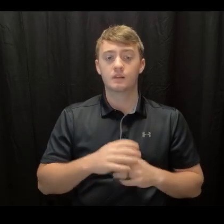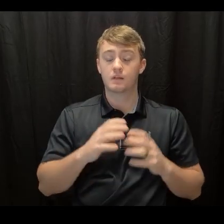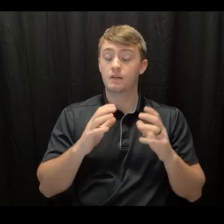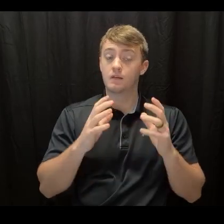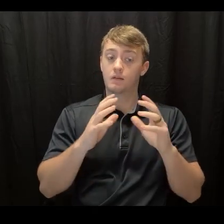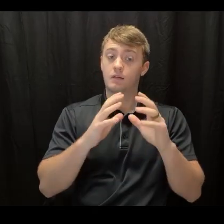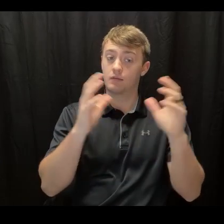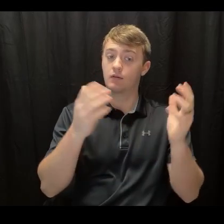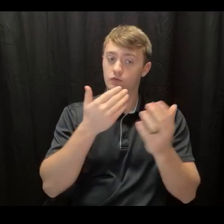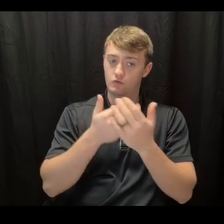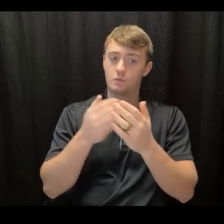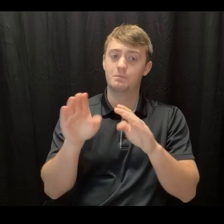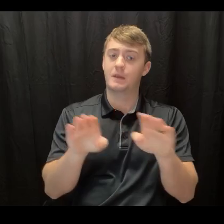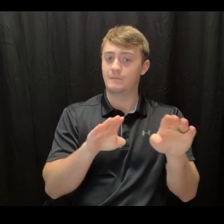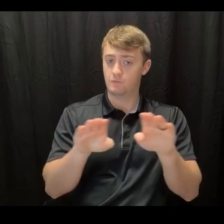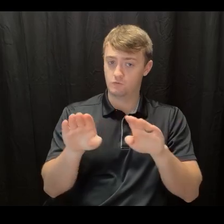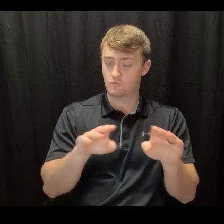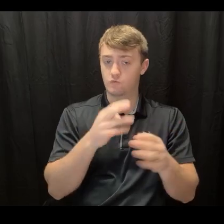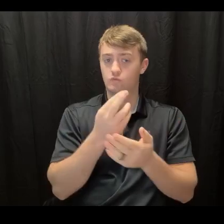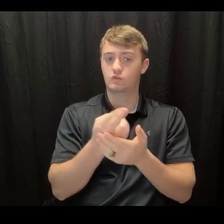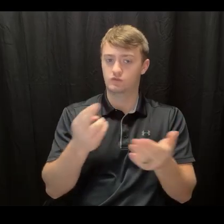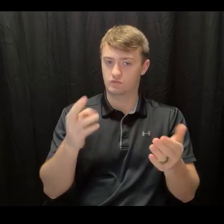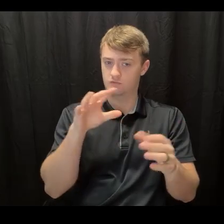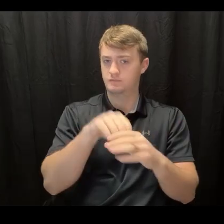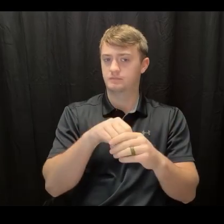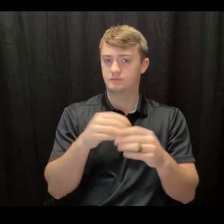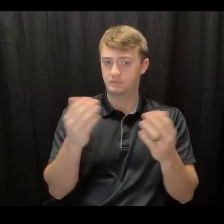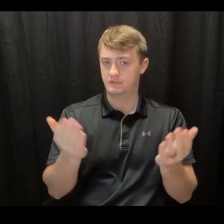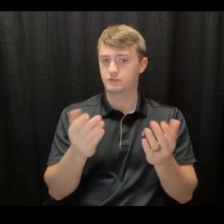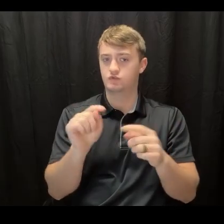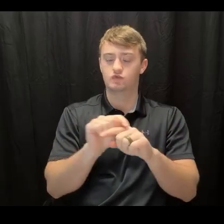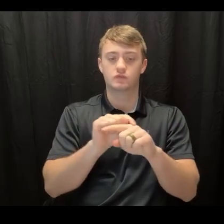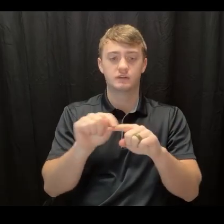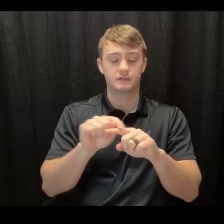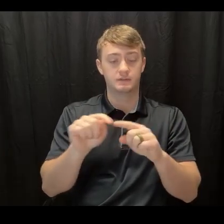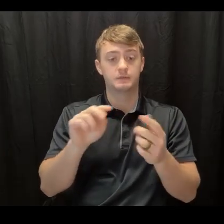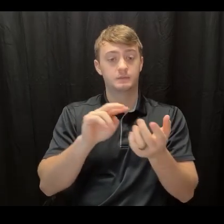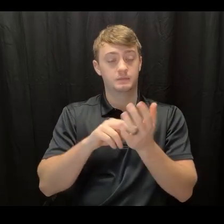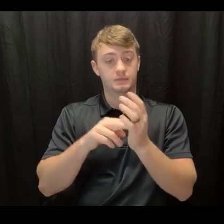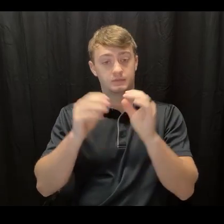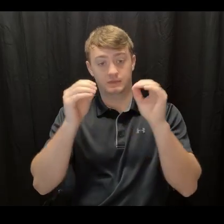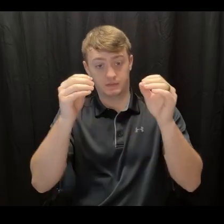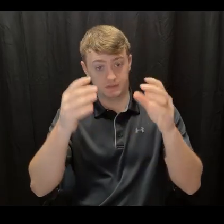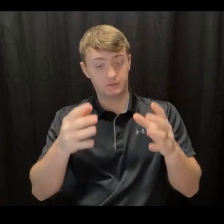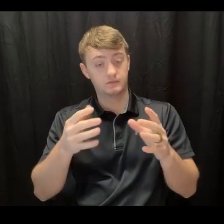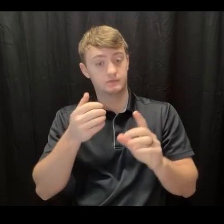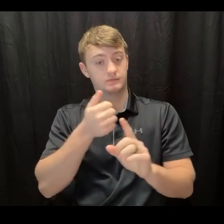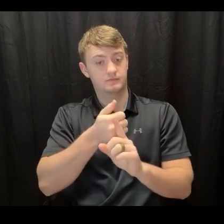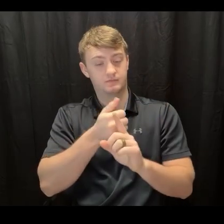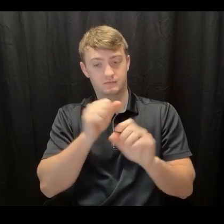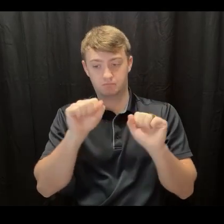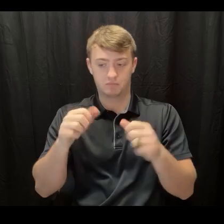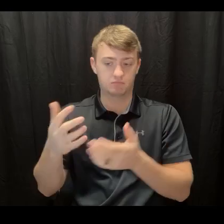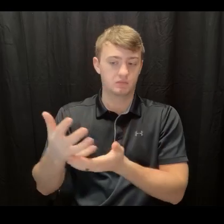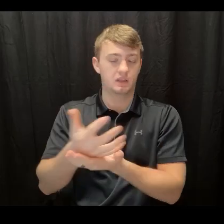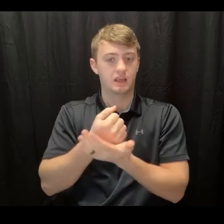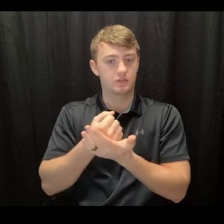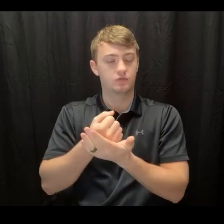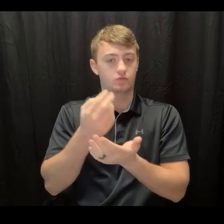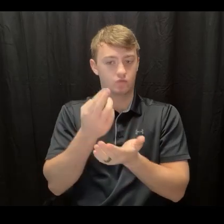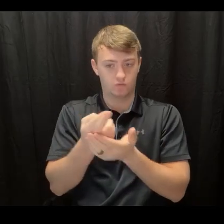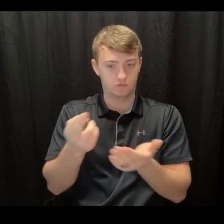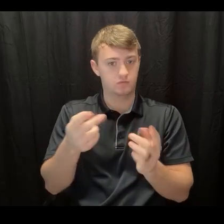There's a lot of good behavior resources in this training, so the teachers can